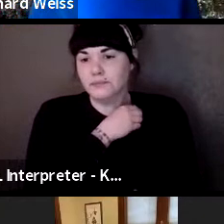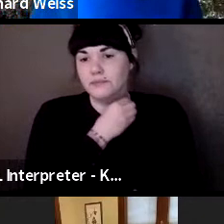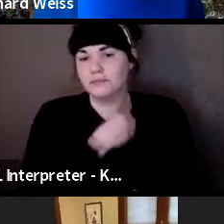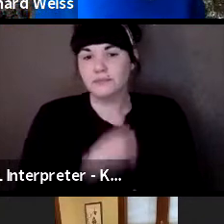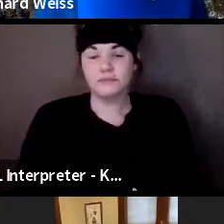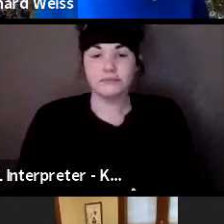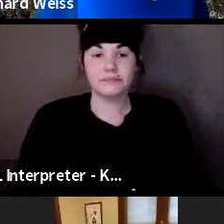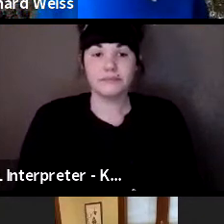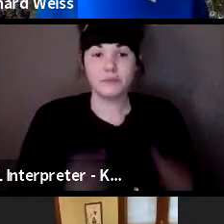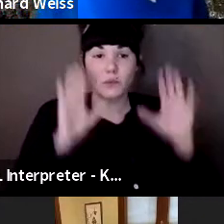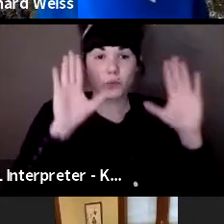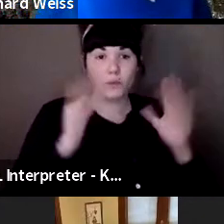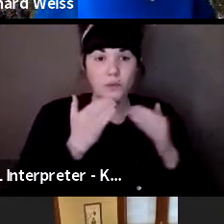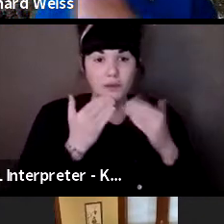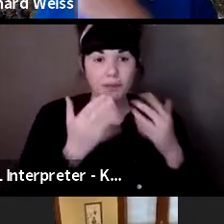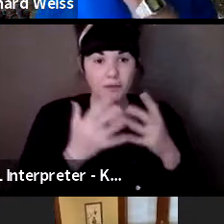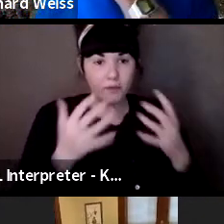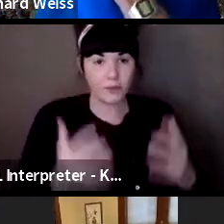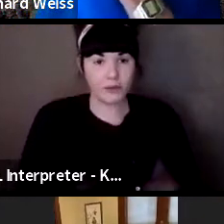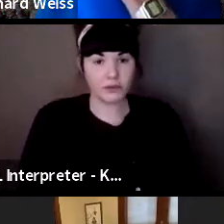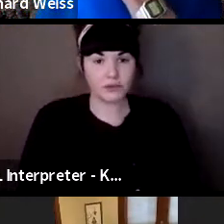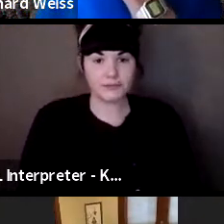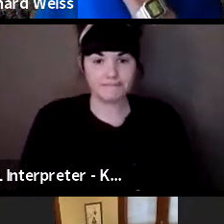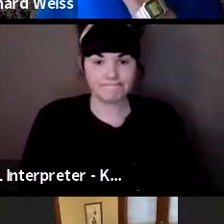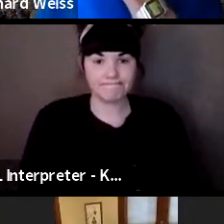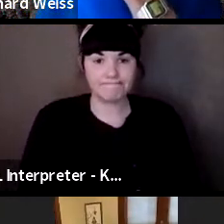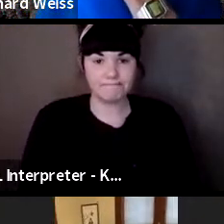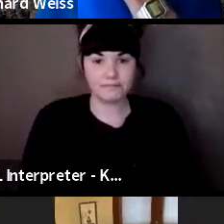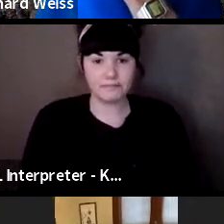All right, thank you very much.